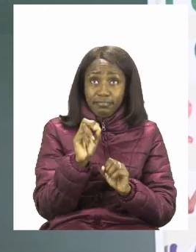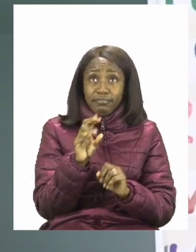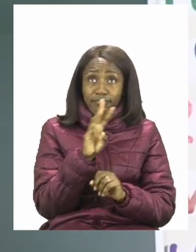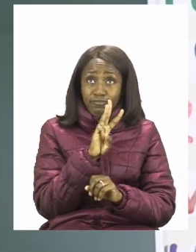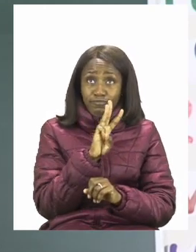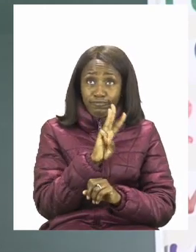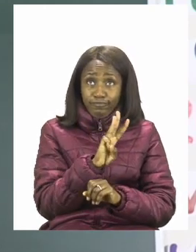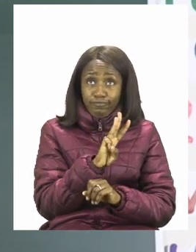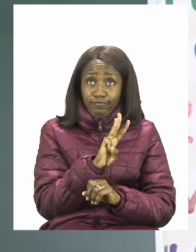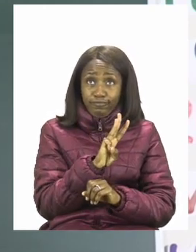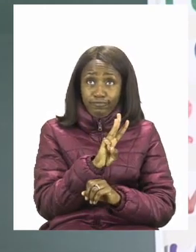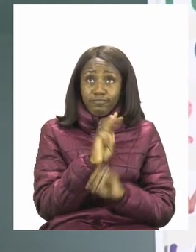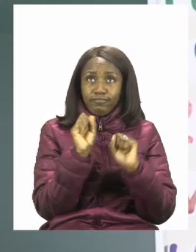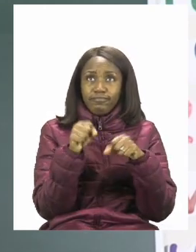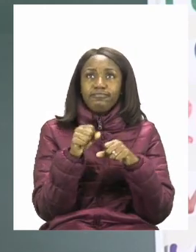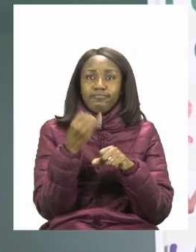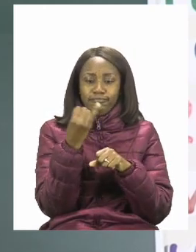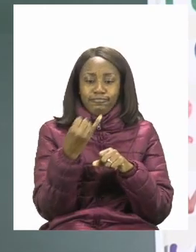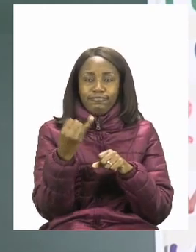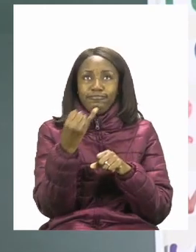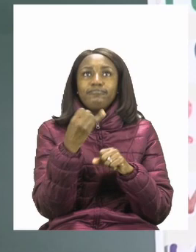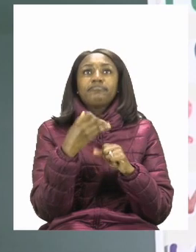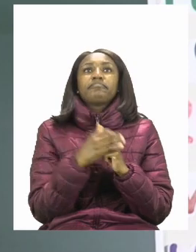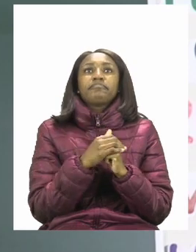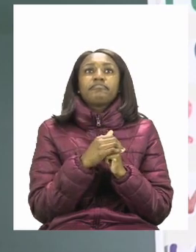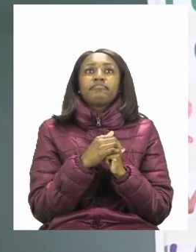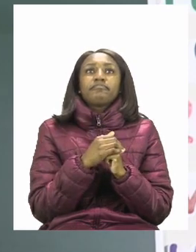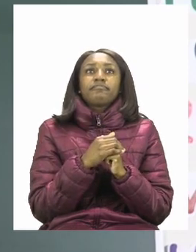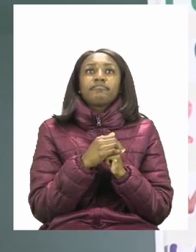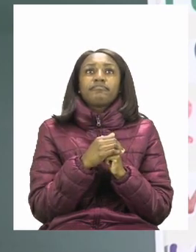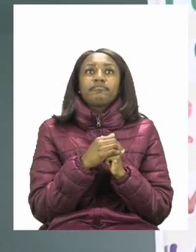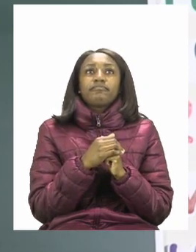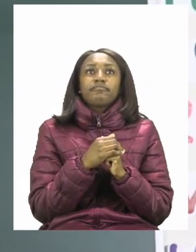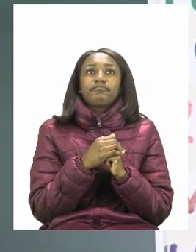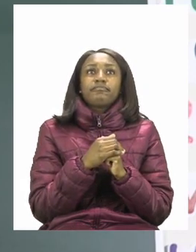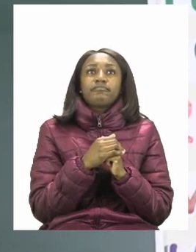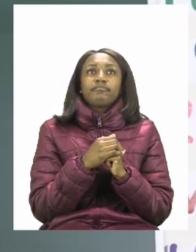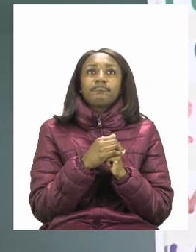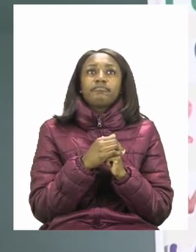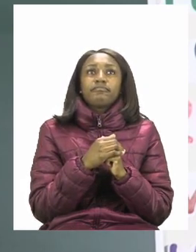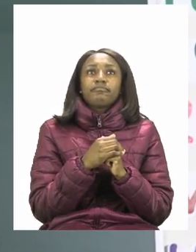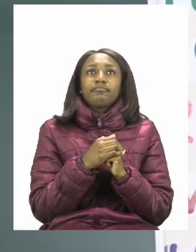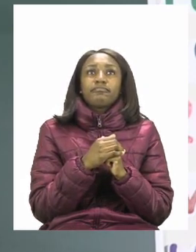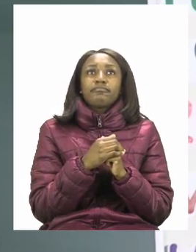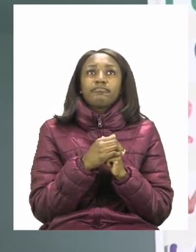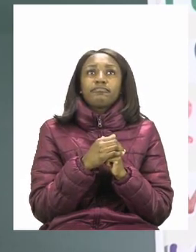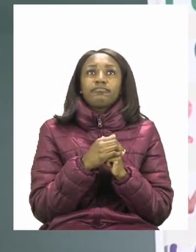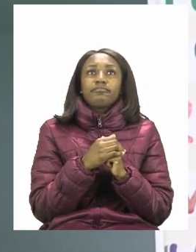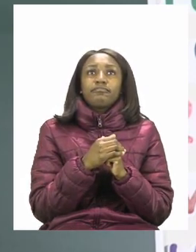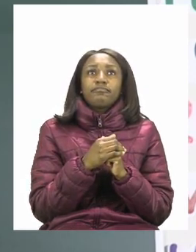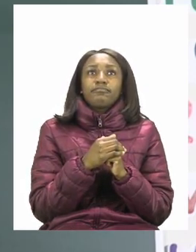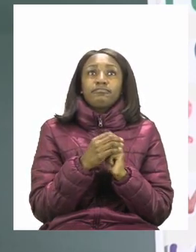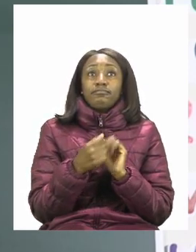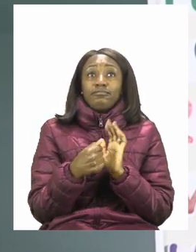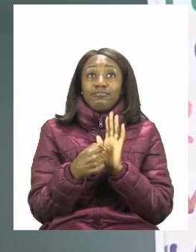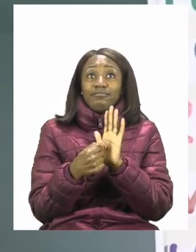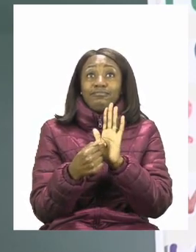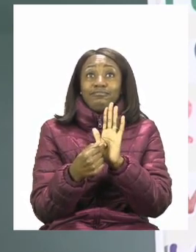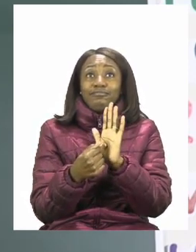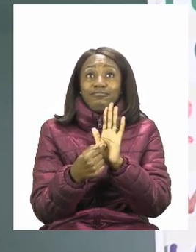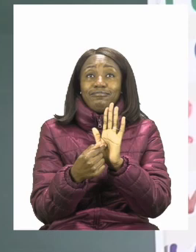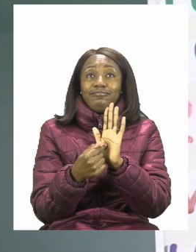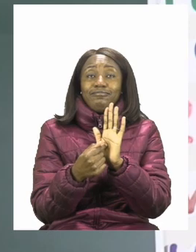dots in for our hundredths. So I'm going to go ahead and use the ones that we used